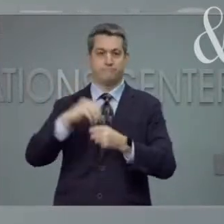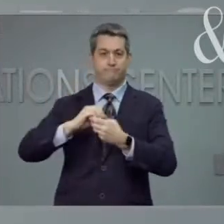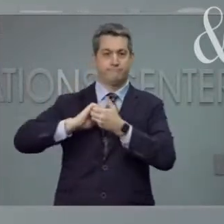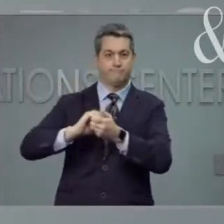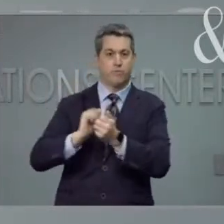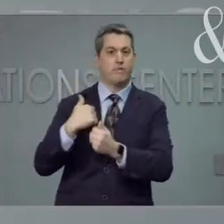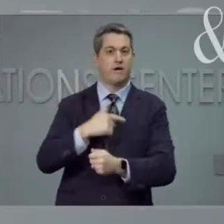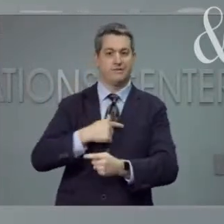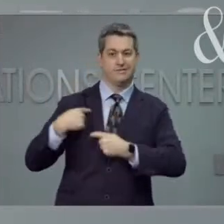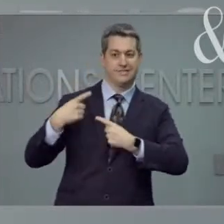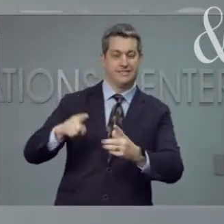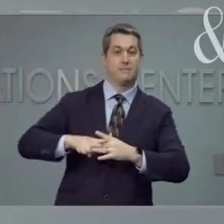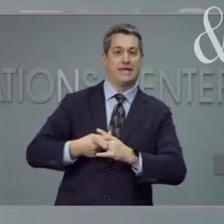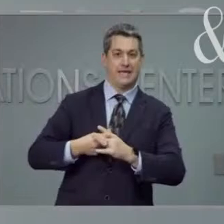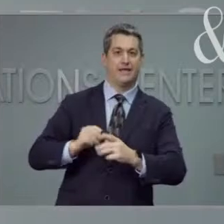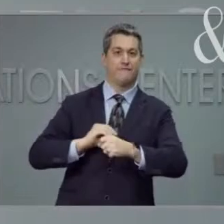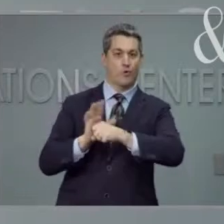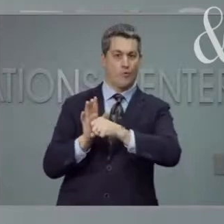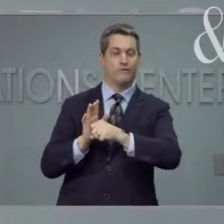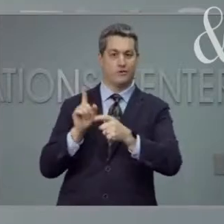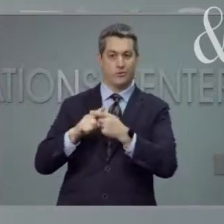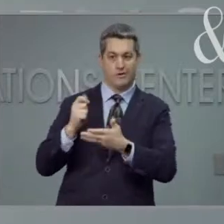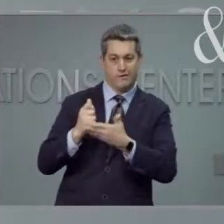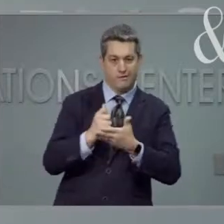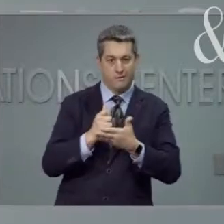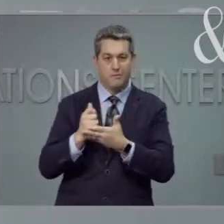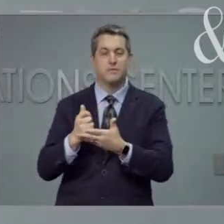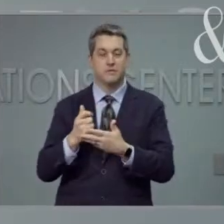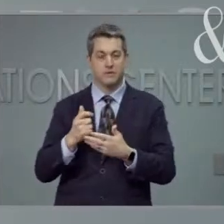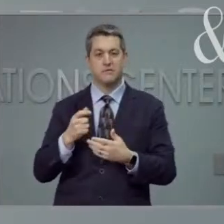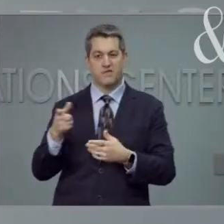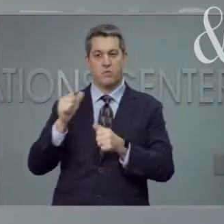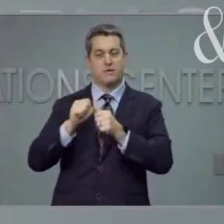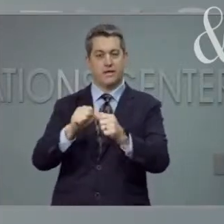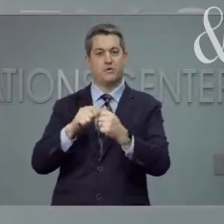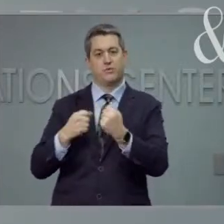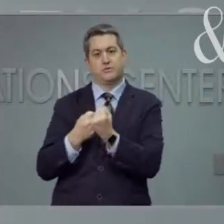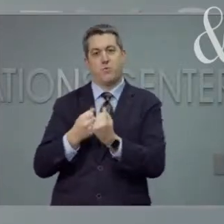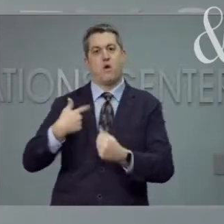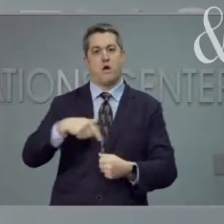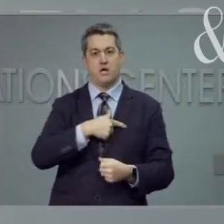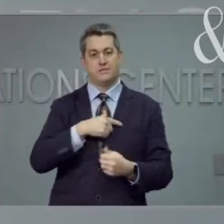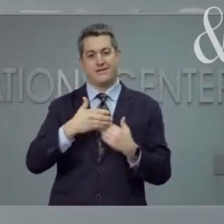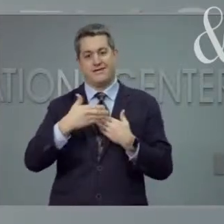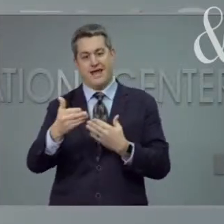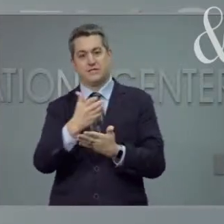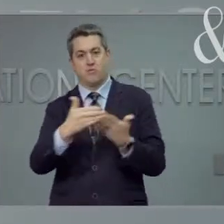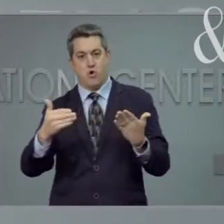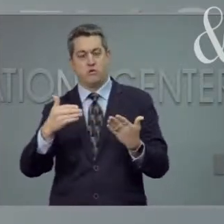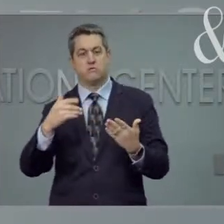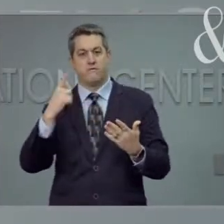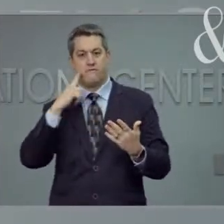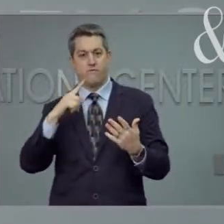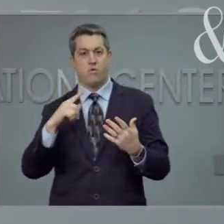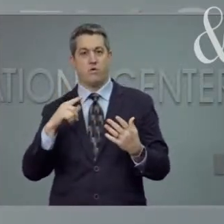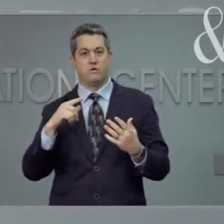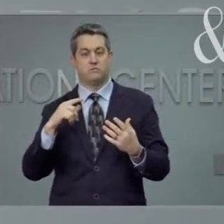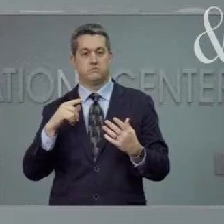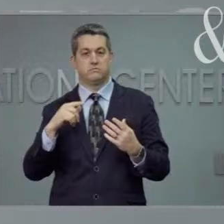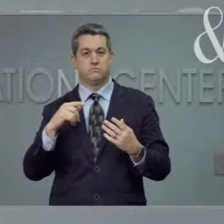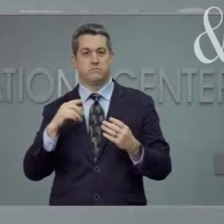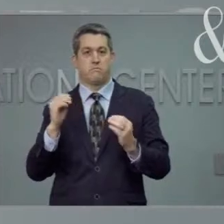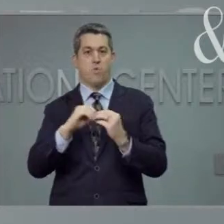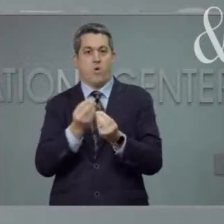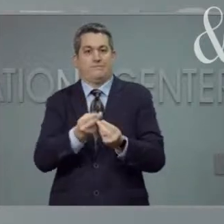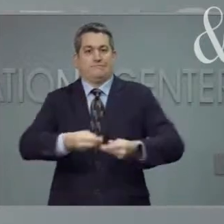pandemic in many ways to support our efforts, continue to do that as we move into this next phase of work with the vaccine. So I'm appreciative of that. And